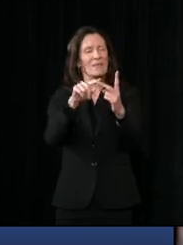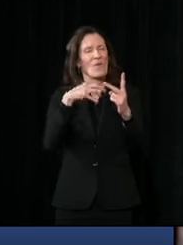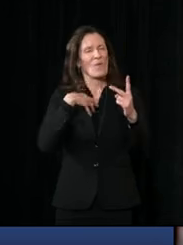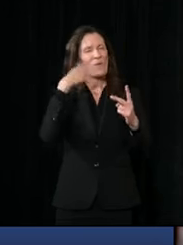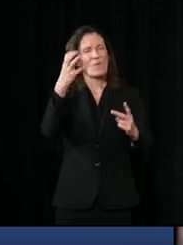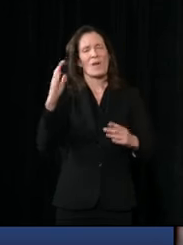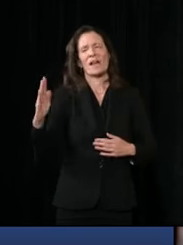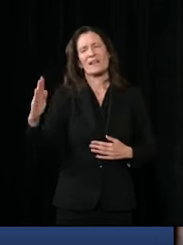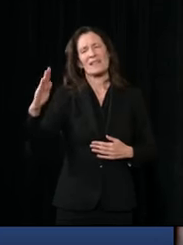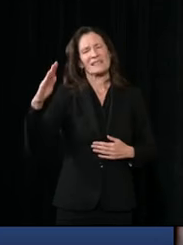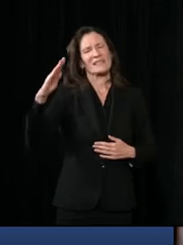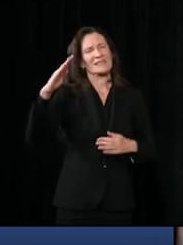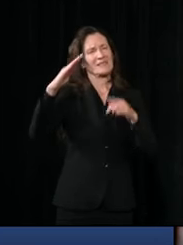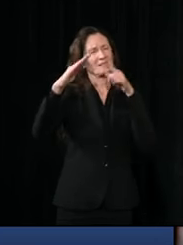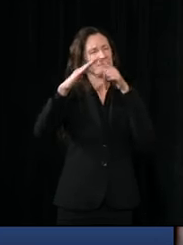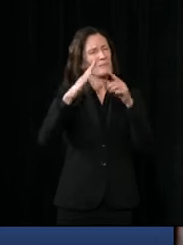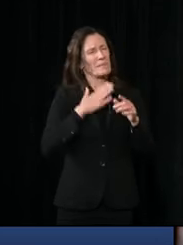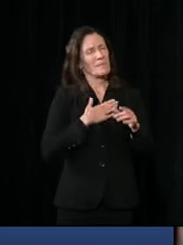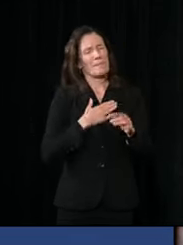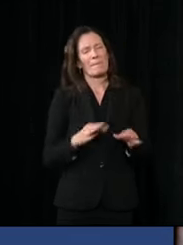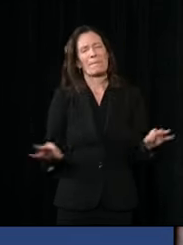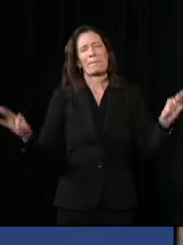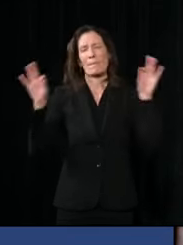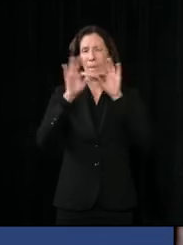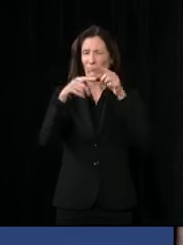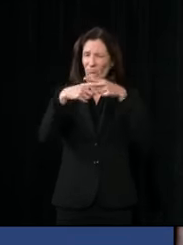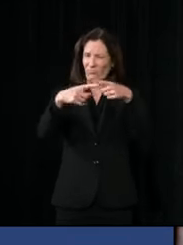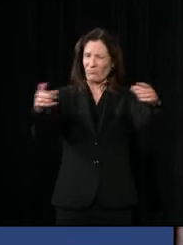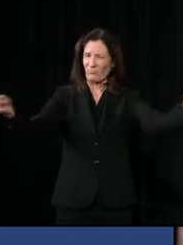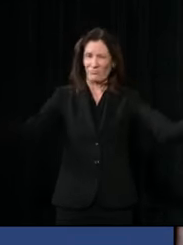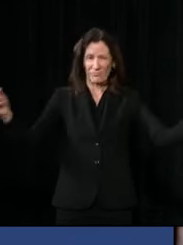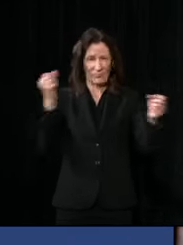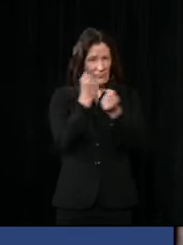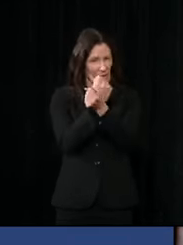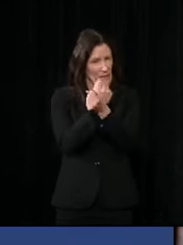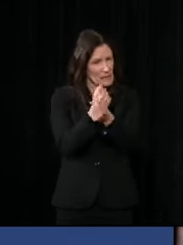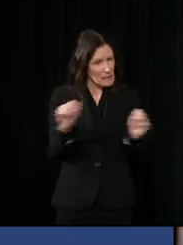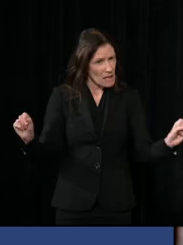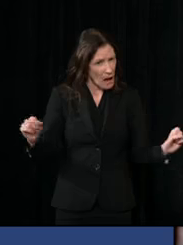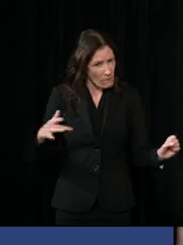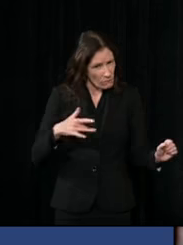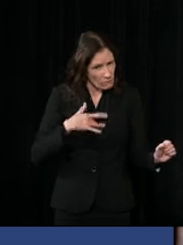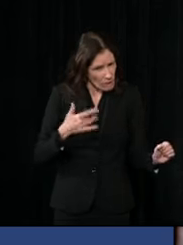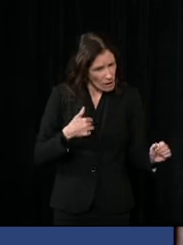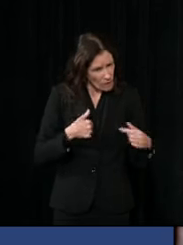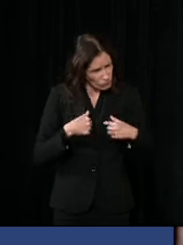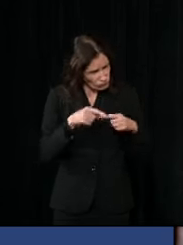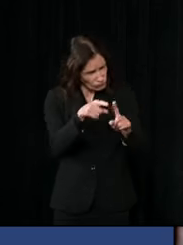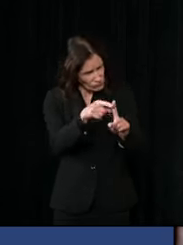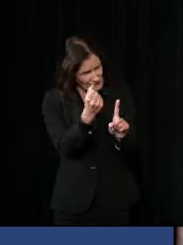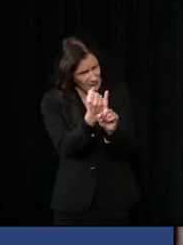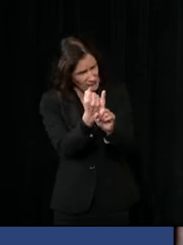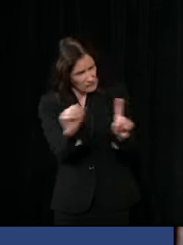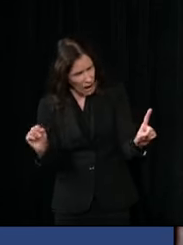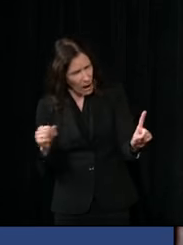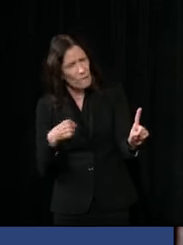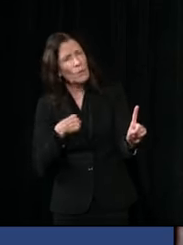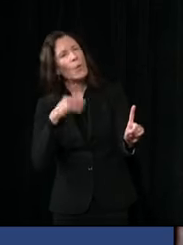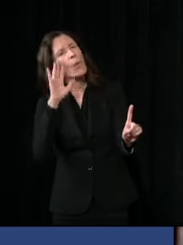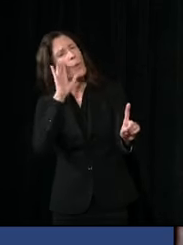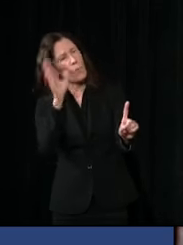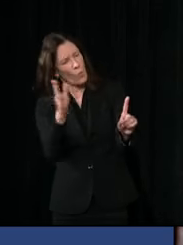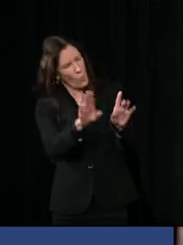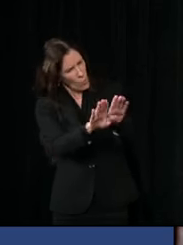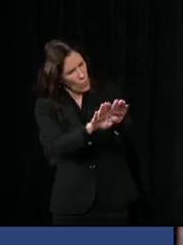time is right, we're going to reopen and we'll liberate every single Pennsylvanian. Thank you, everybody, for joining us today. That